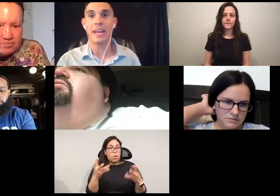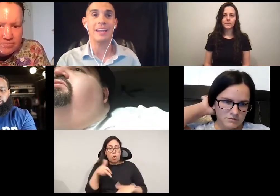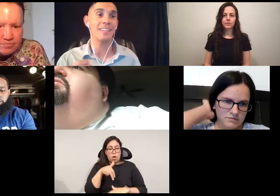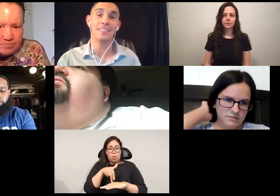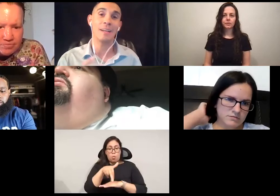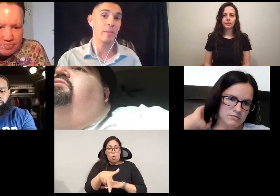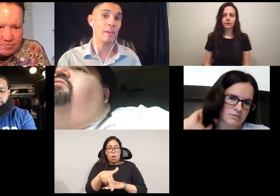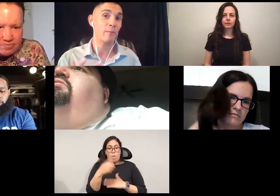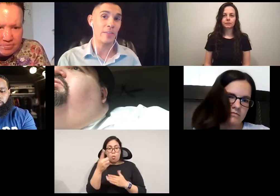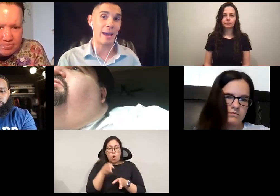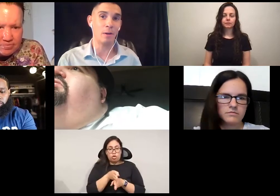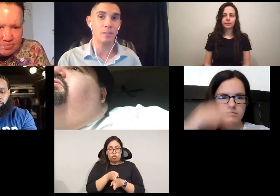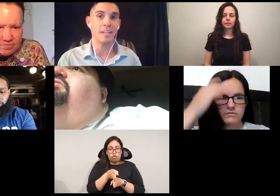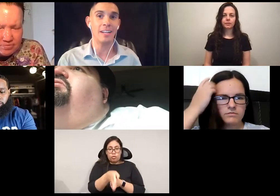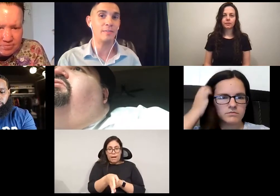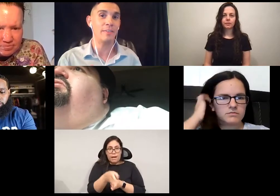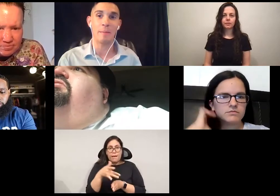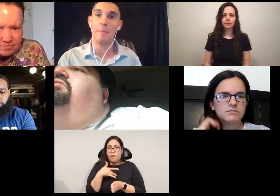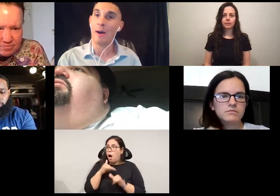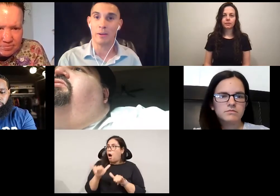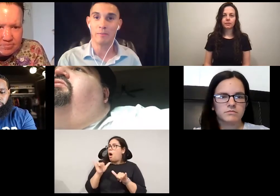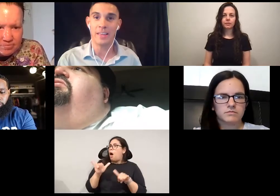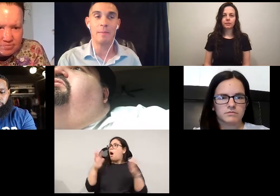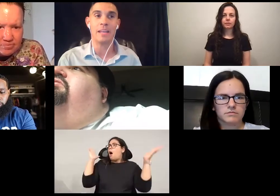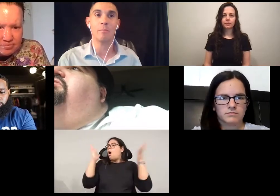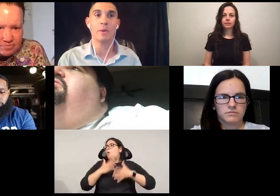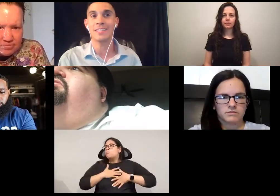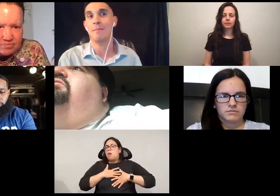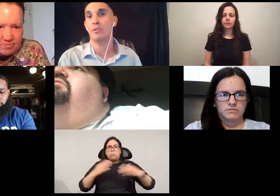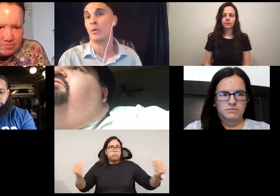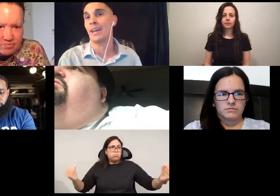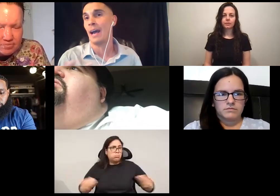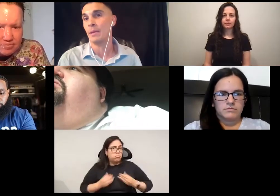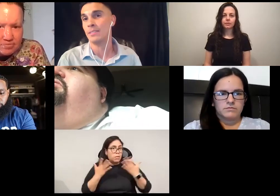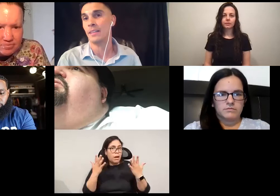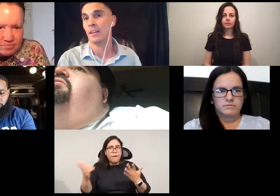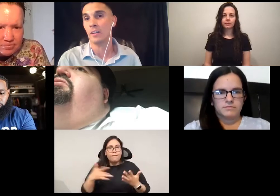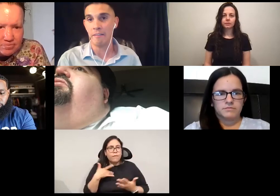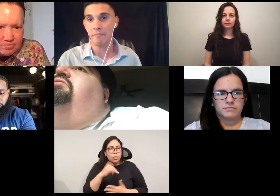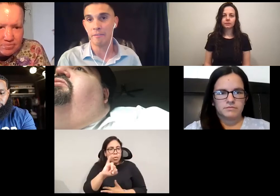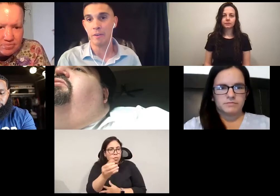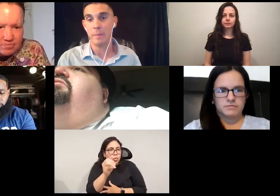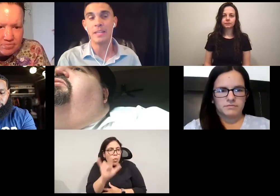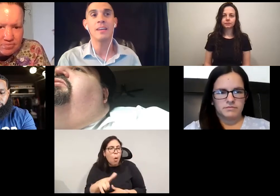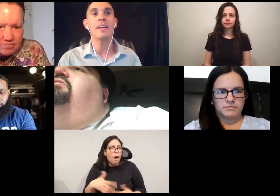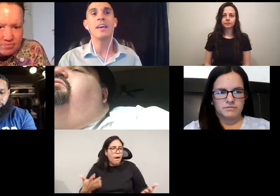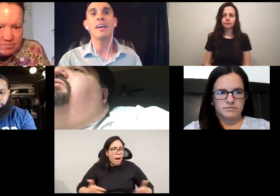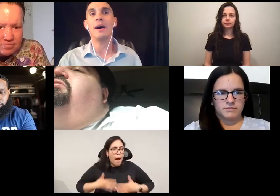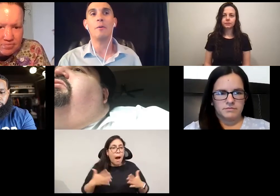point B, and it does something for that person, and it's very empowering for them, and it brings them joy and happiness in their life and